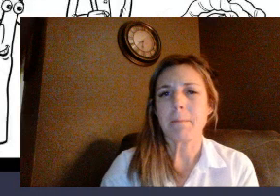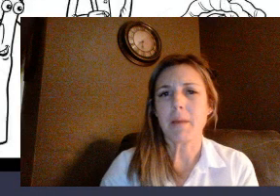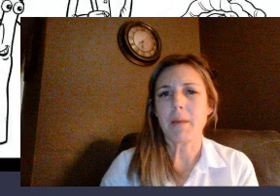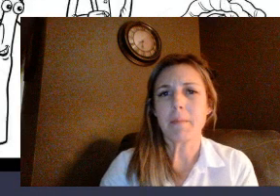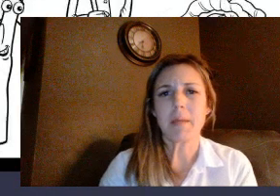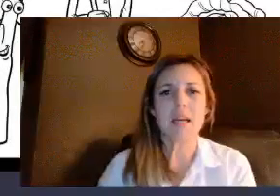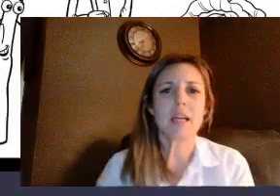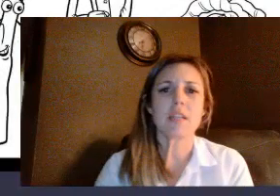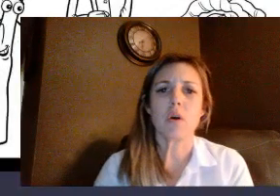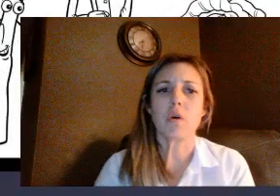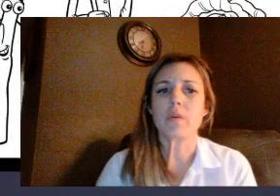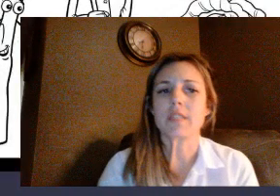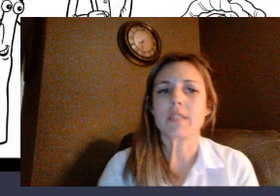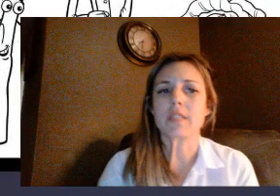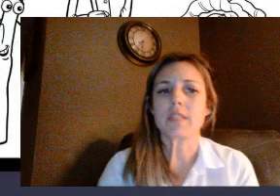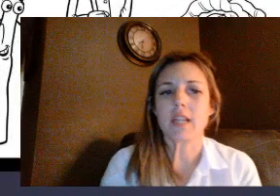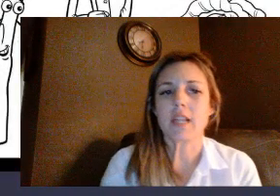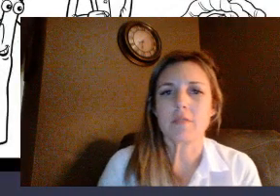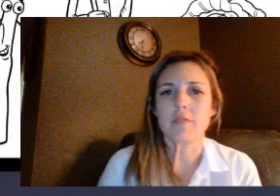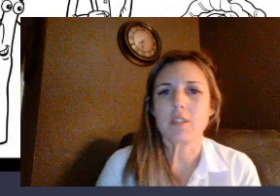good job. Let's see.